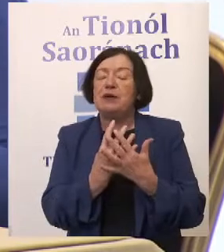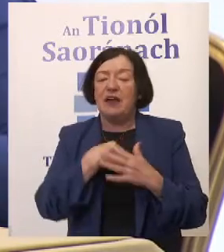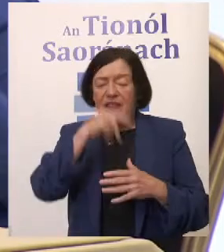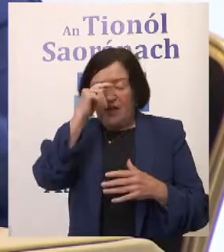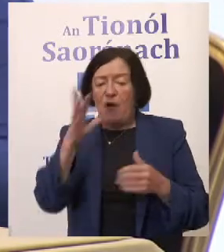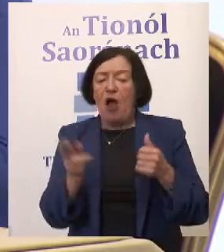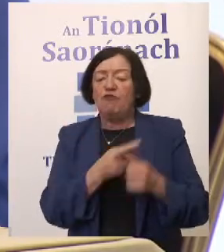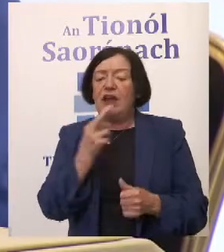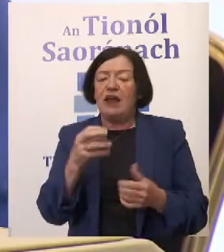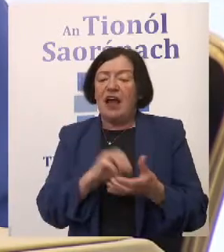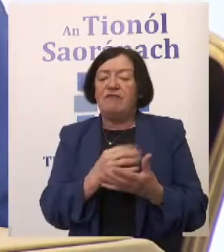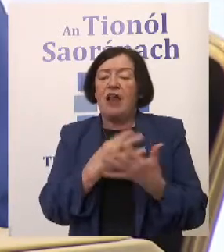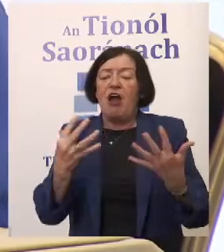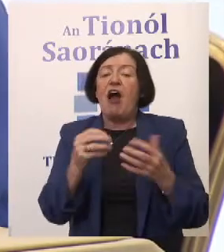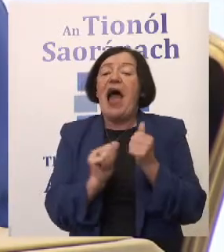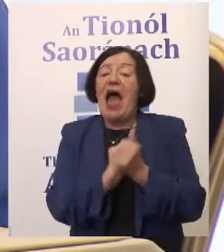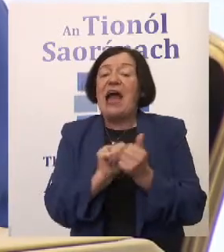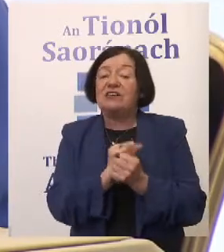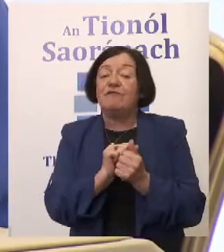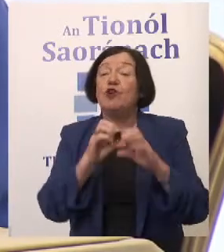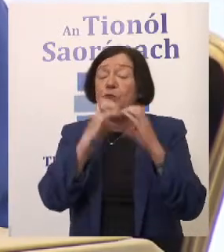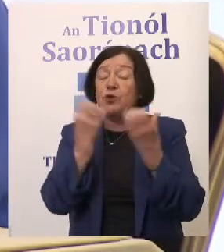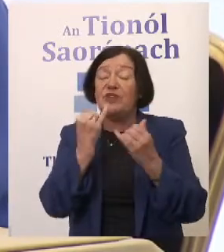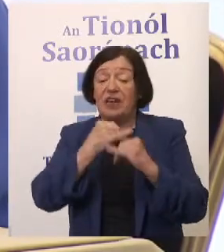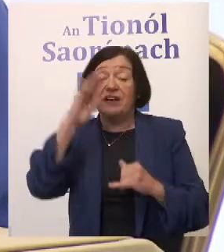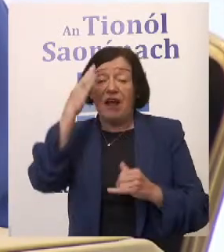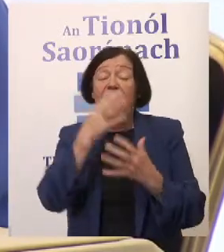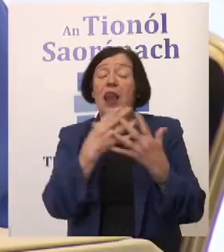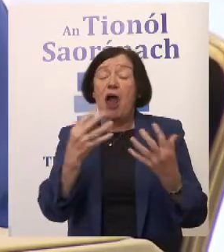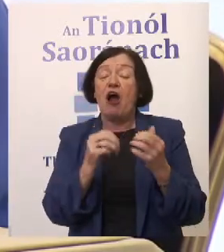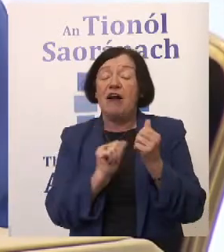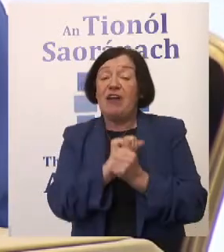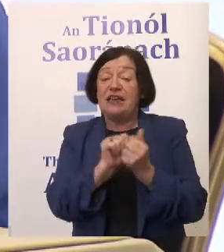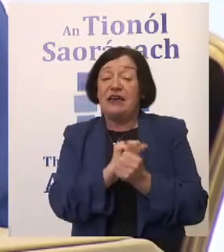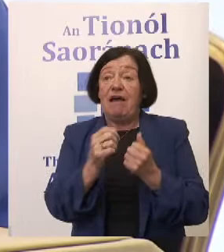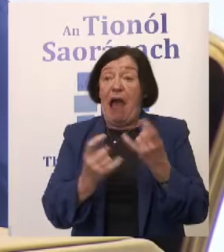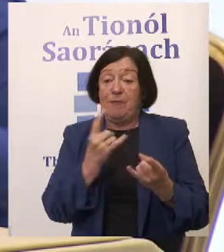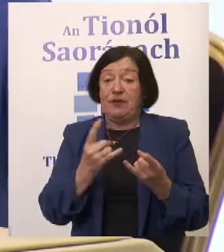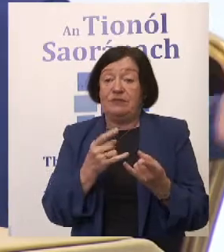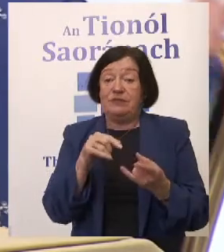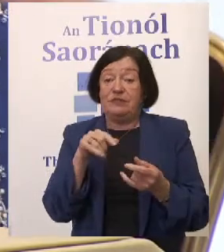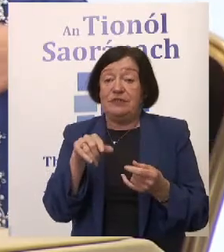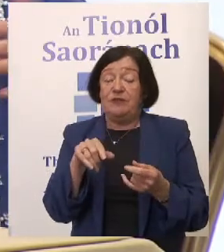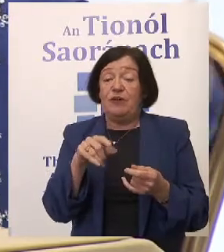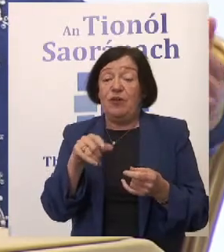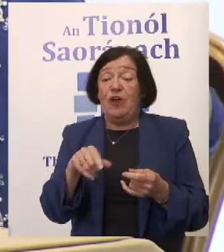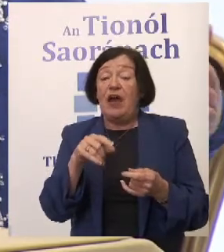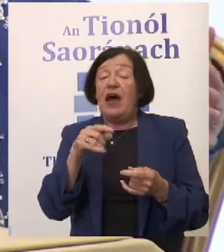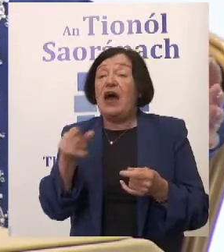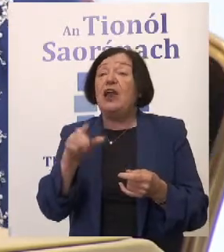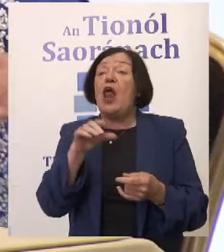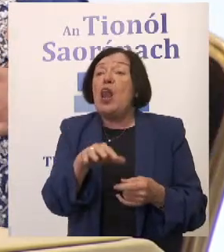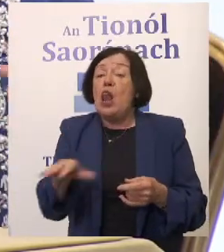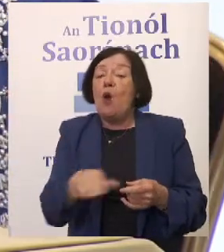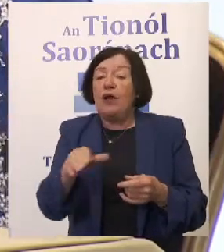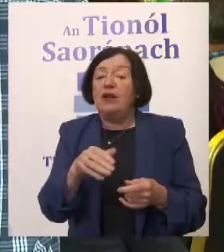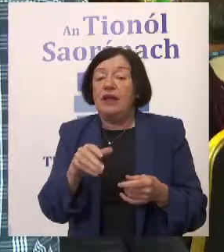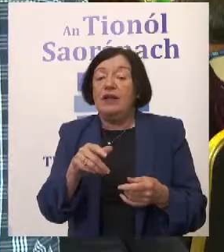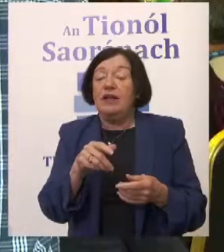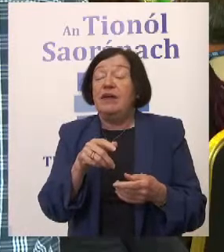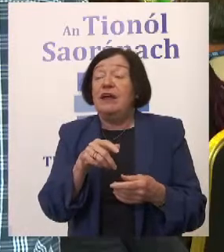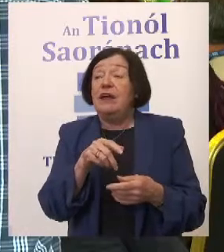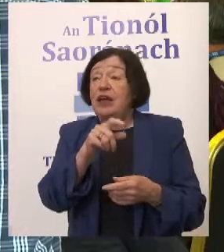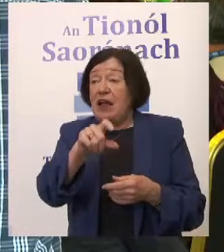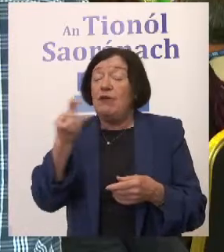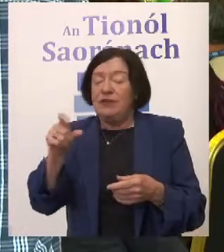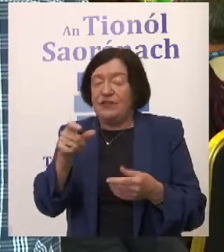already probably have quite active communities in Ireland and a lot of activity happening on the ground in that area. And actually local authorities support a lot of